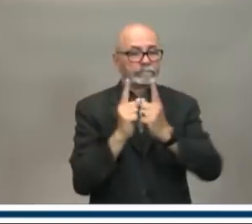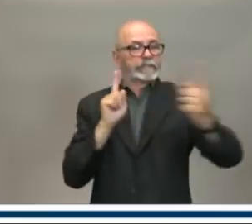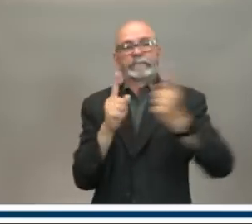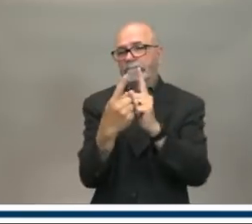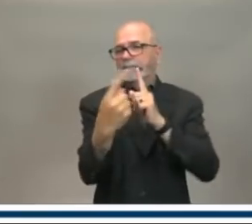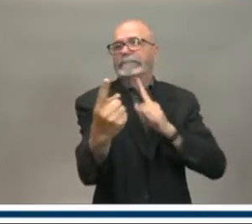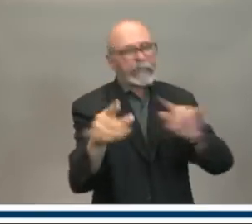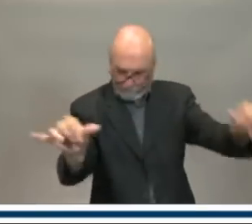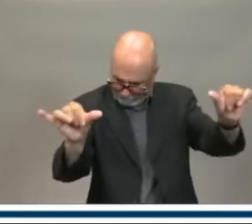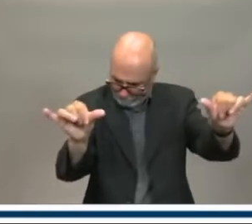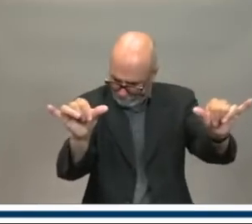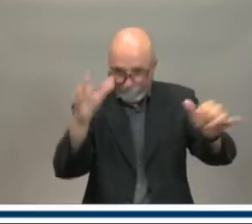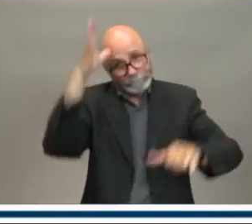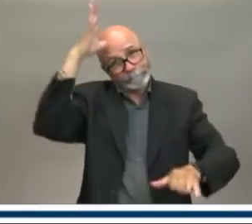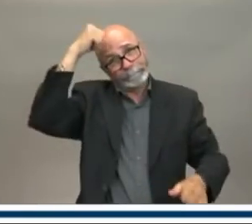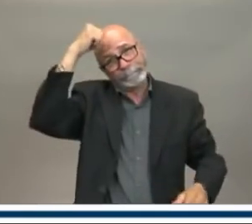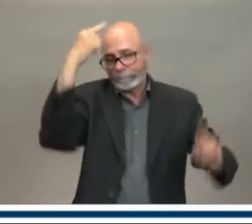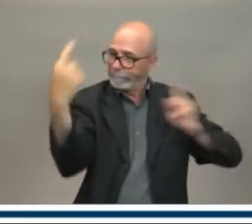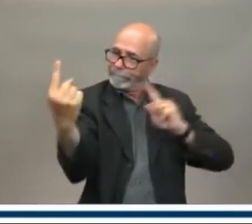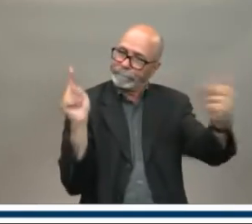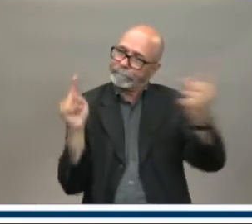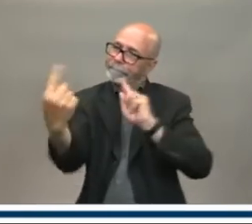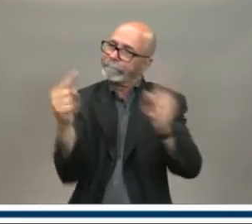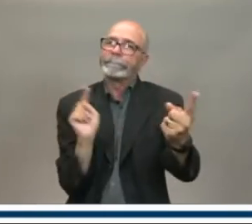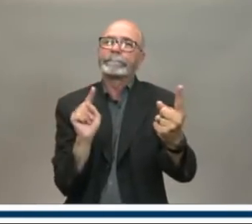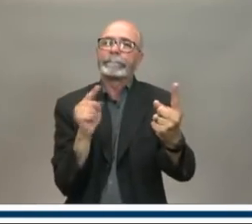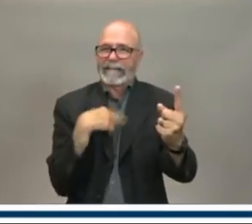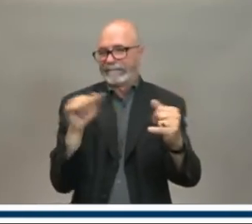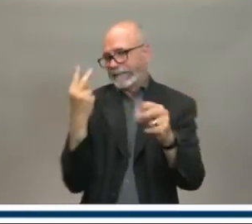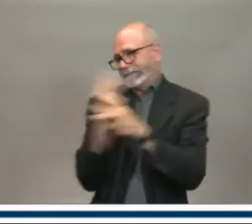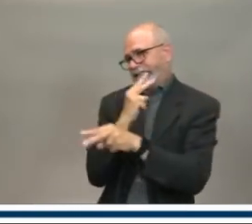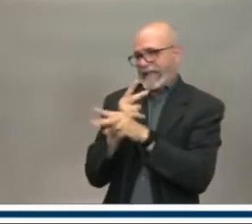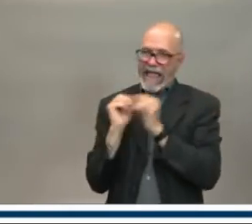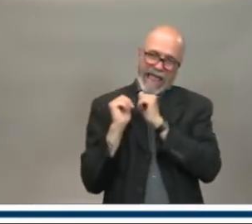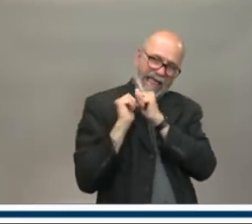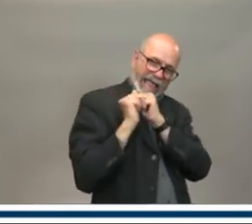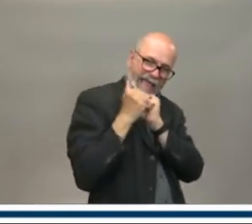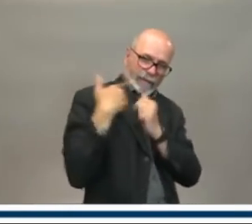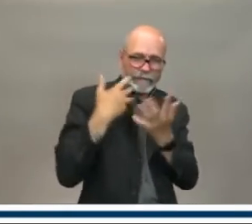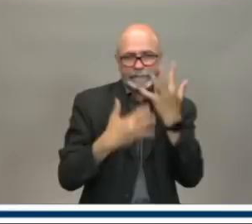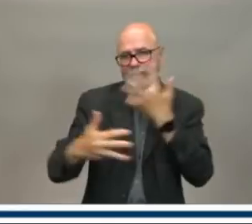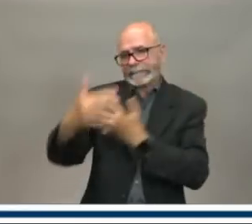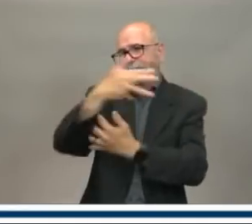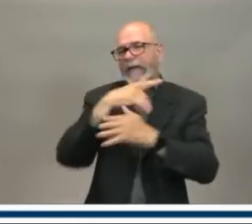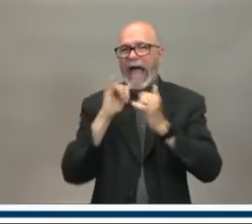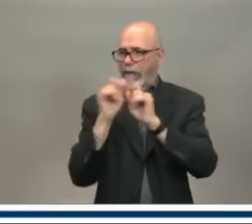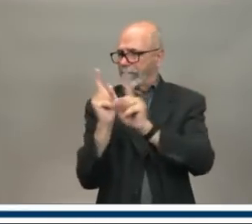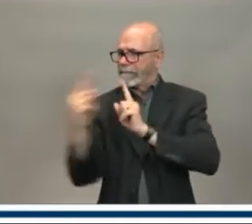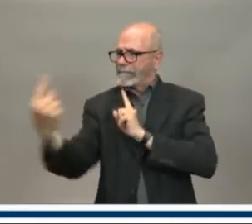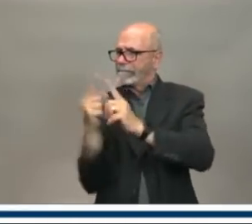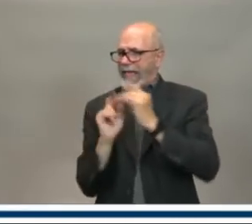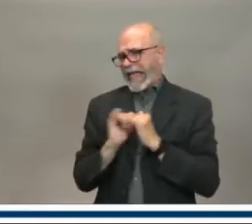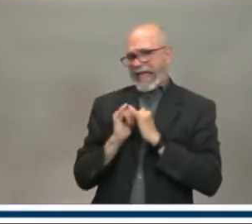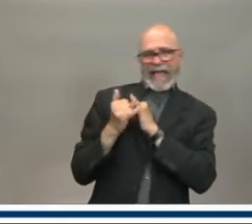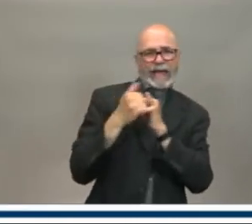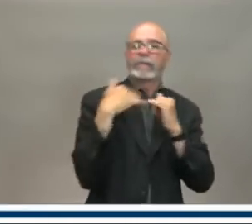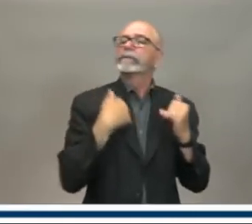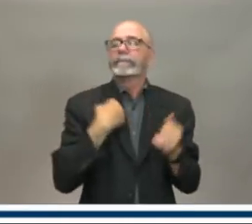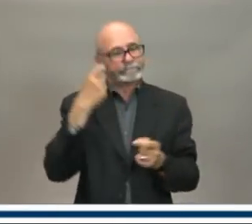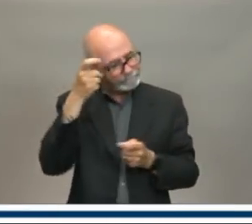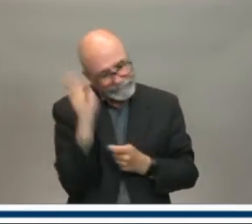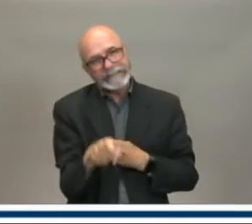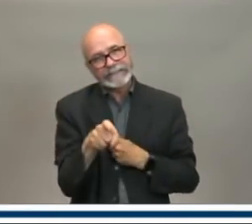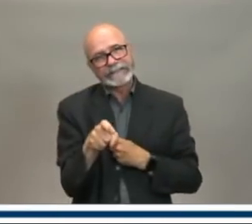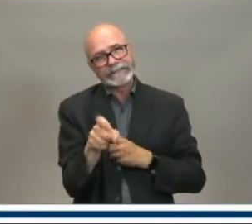is part of our new normal, and so we need to find ways that we interact but maintains that level of physical distancing of 6 feet or